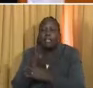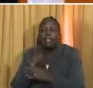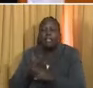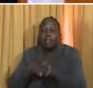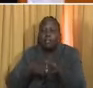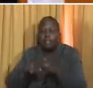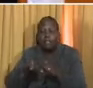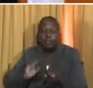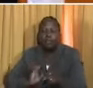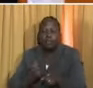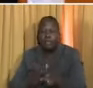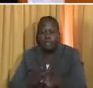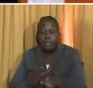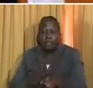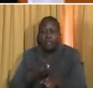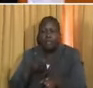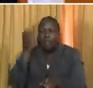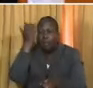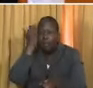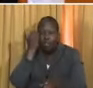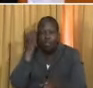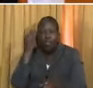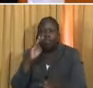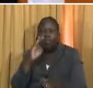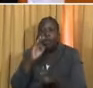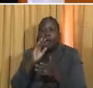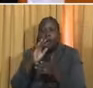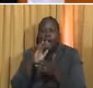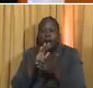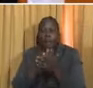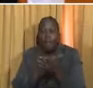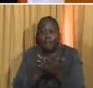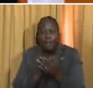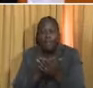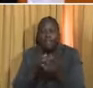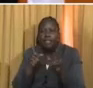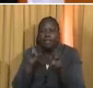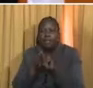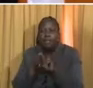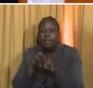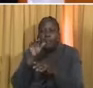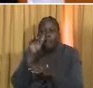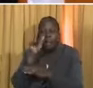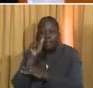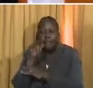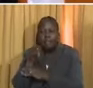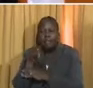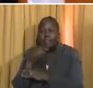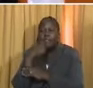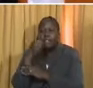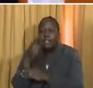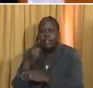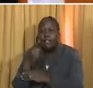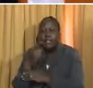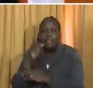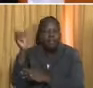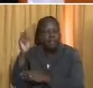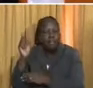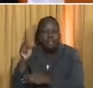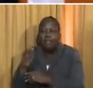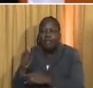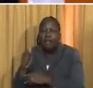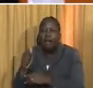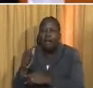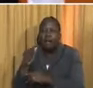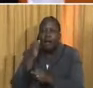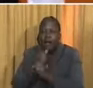The Court of Appeal, having arrived at the conclusion that the president was not heard in his defense on